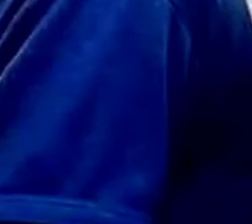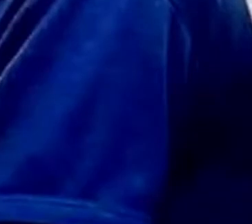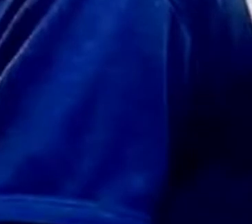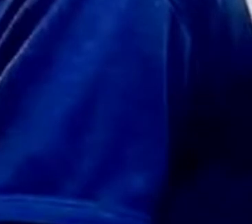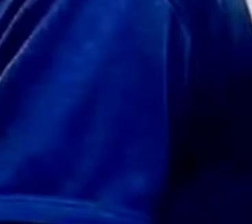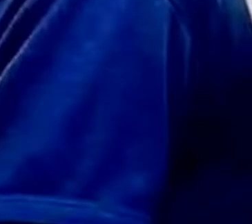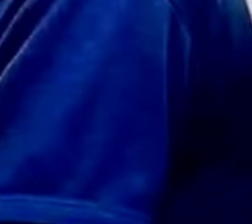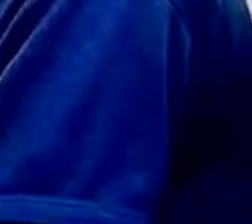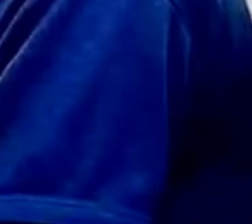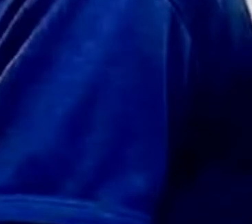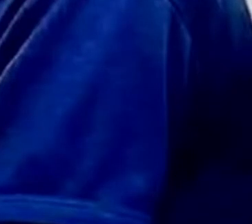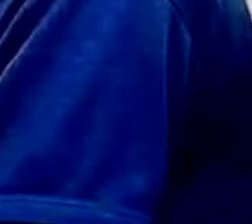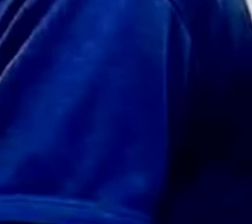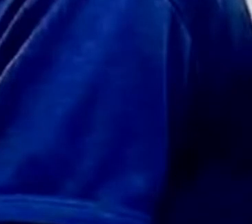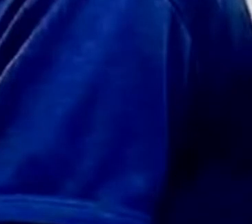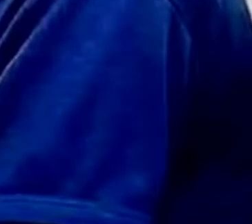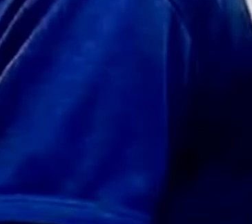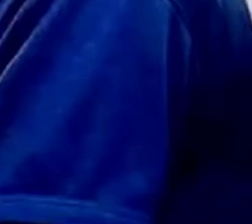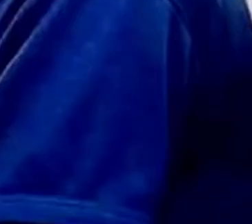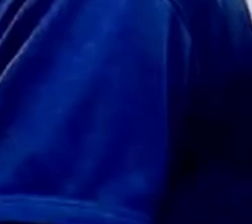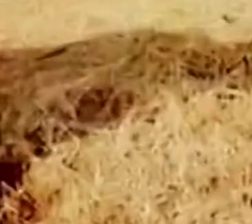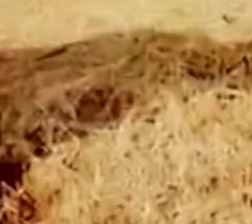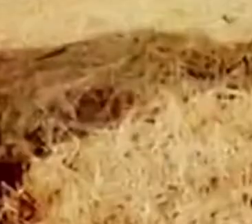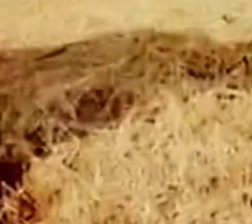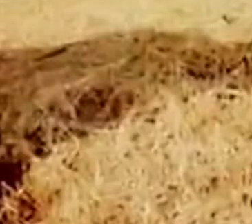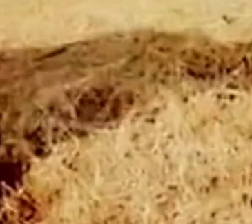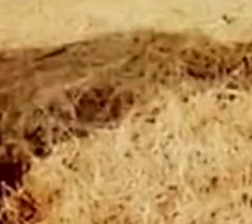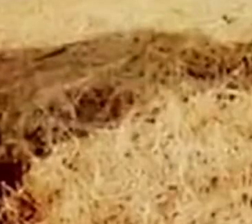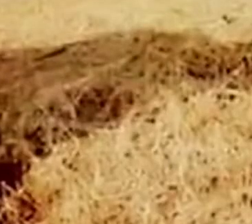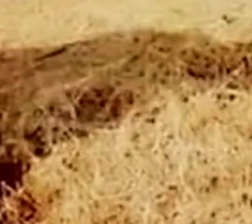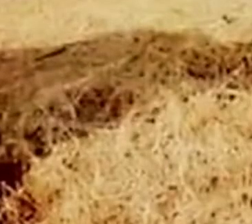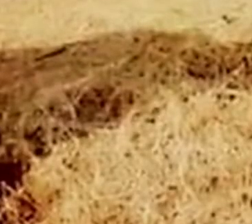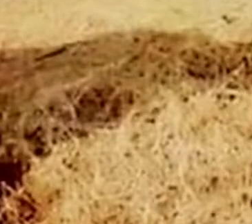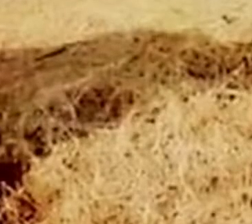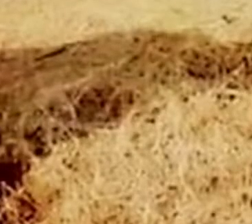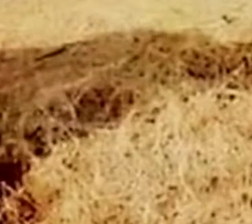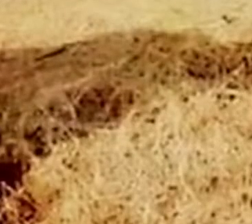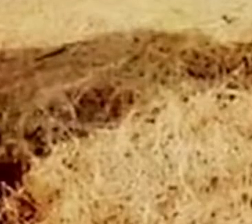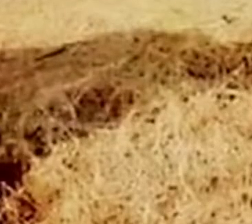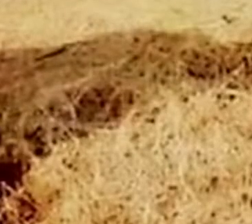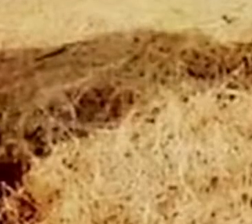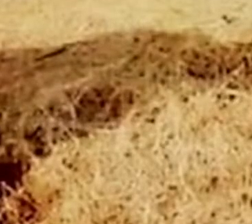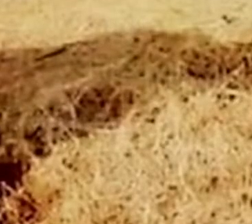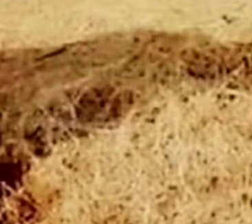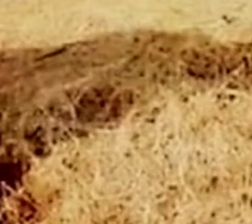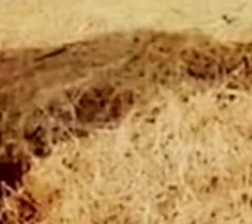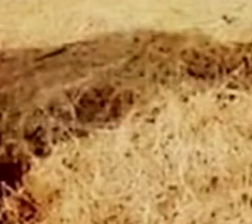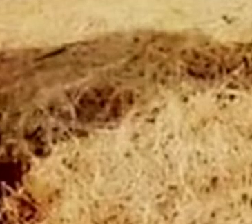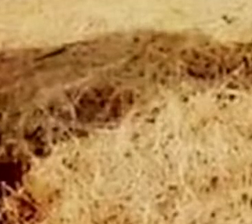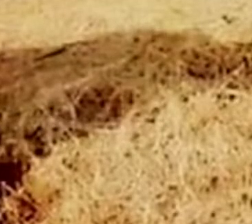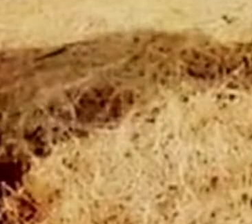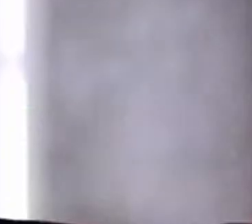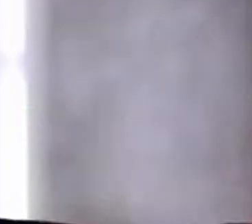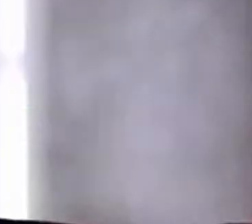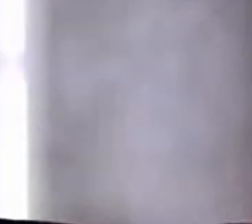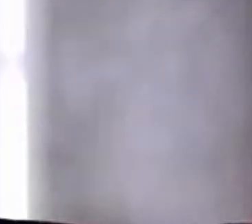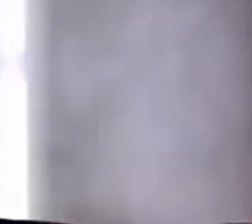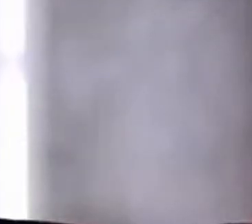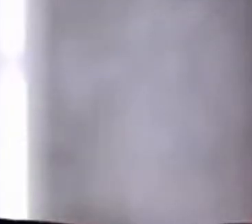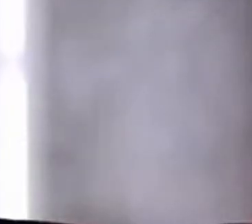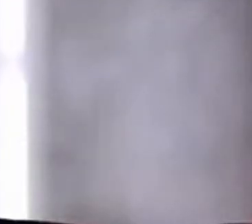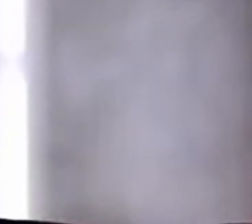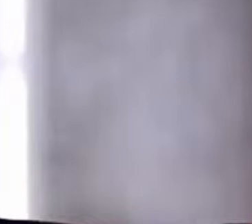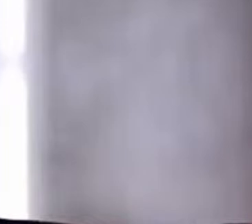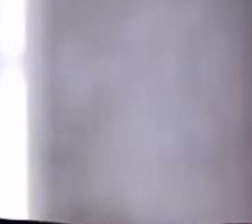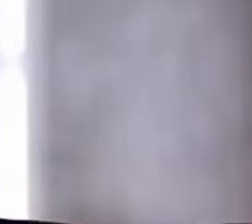I'm receiving support. Even here, I wouldn't say there's no support, despite that I've mentioned that in the committees you find you are second, but I'm receiving that support. You have